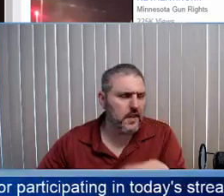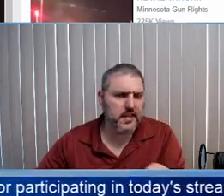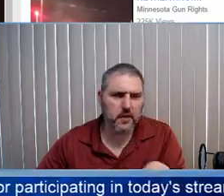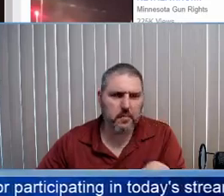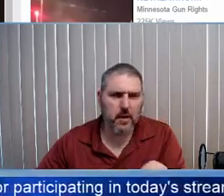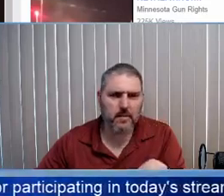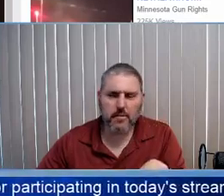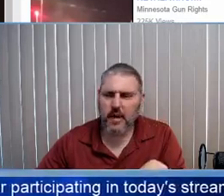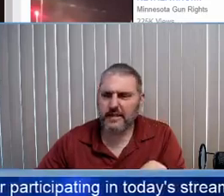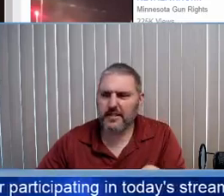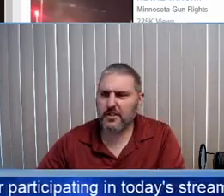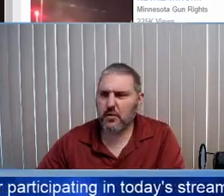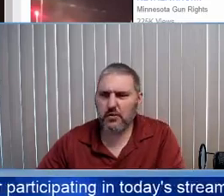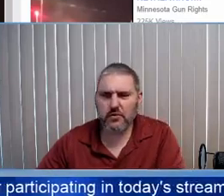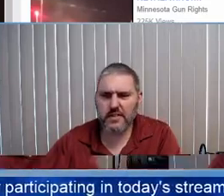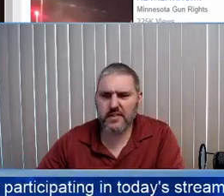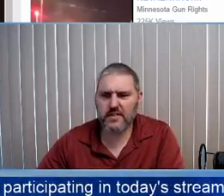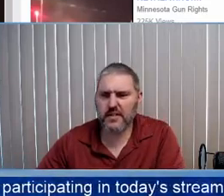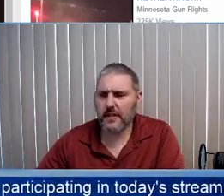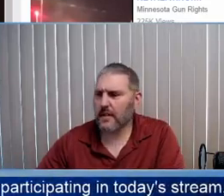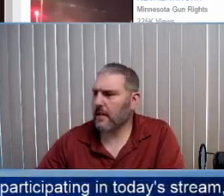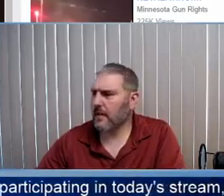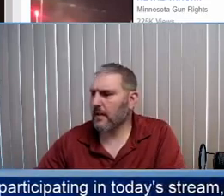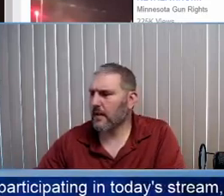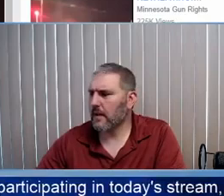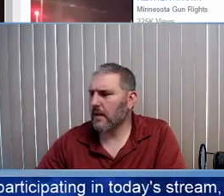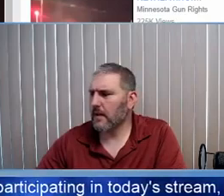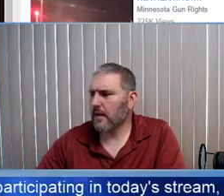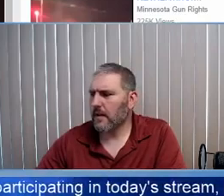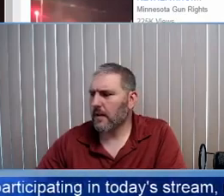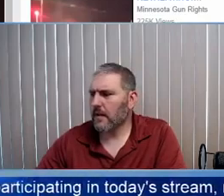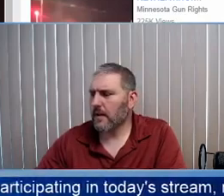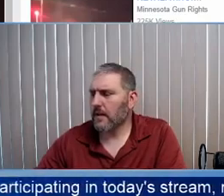I don't think they're practicing social distancing.